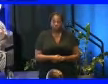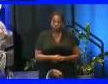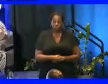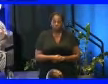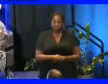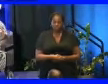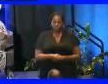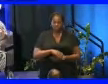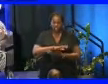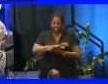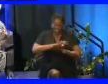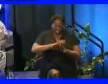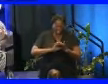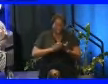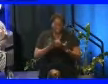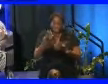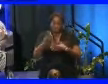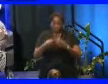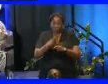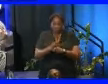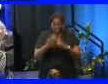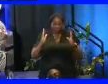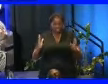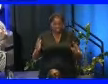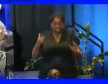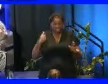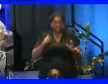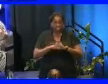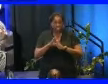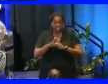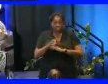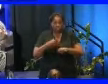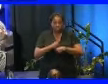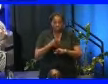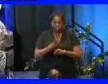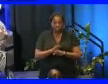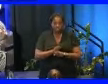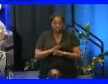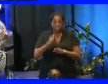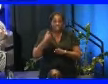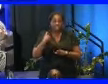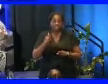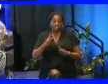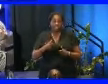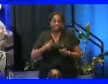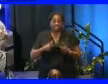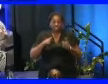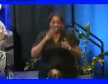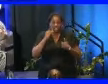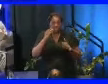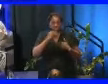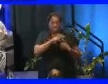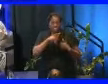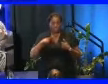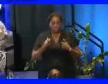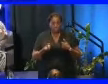Throughout all of that and this last 4 years, I was able to form and organize the Oahu Lived Experience Council, which is a speakers bureau of